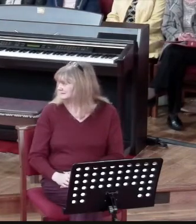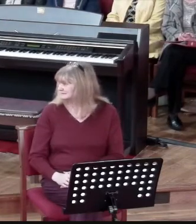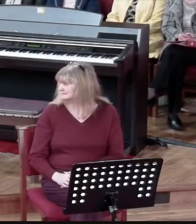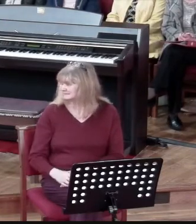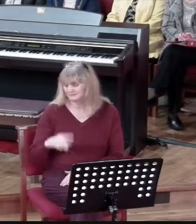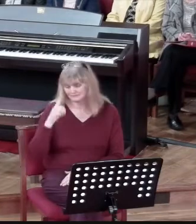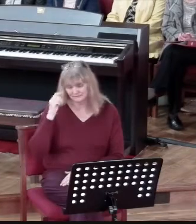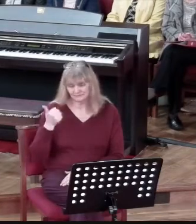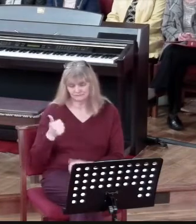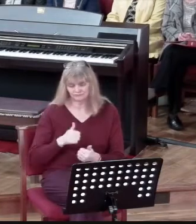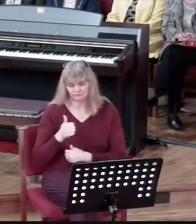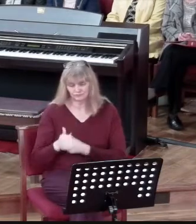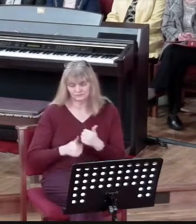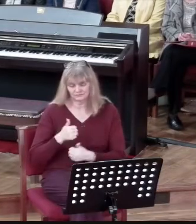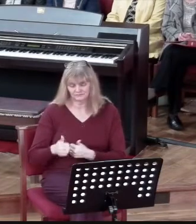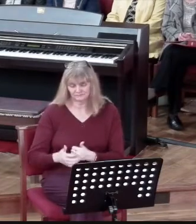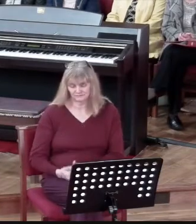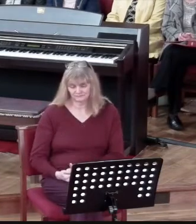What does that say?